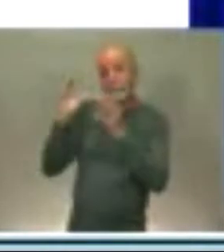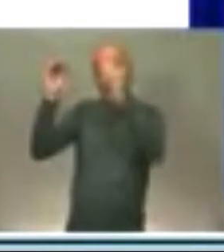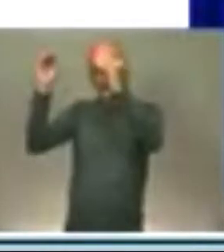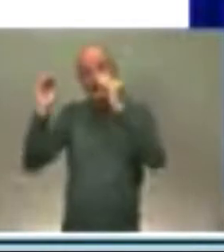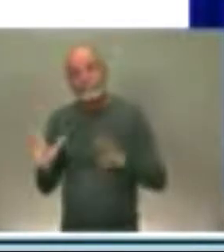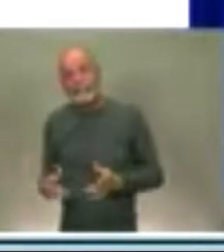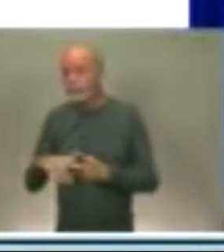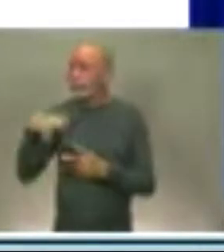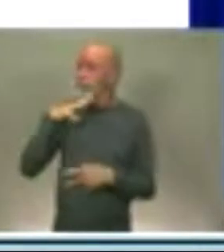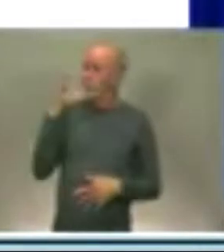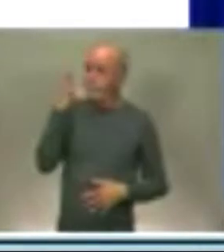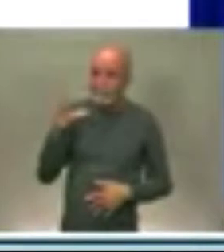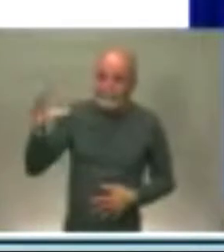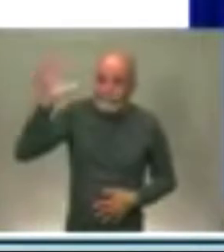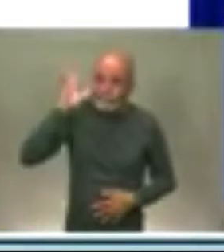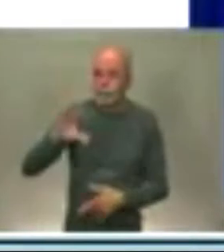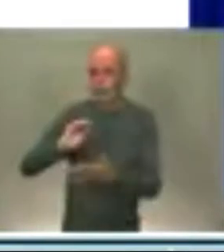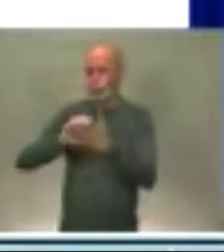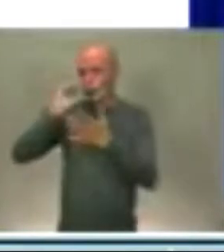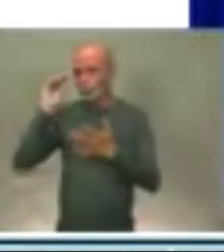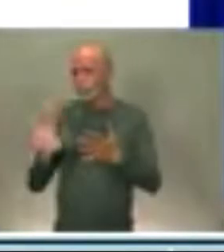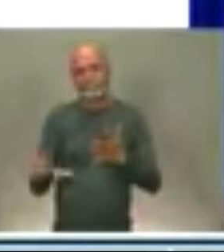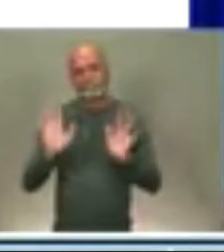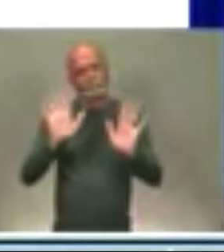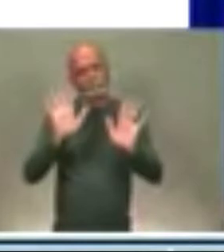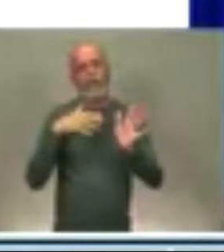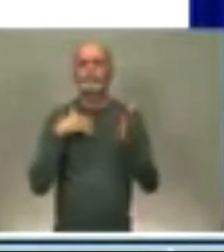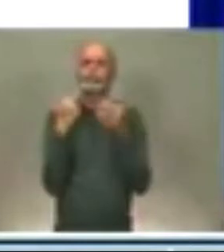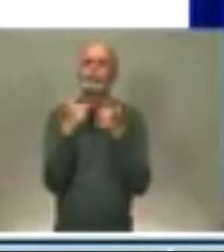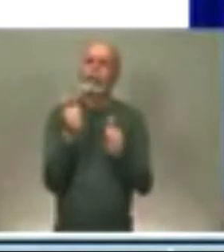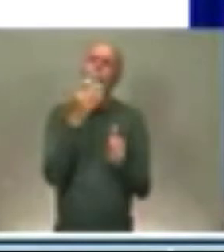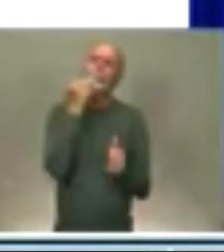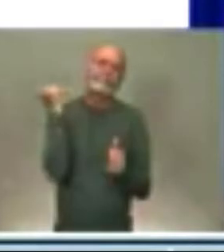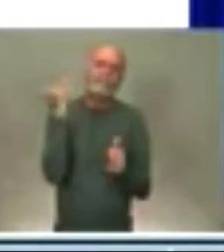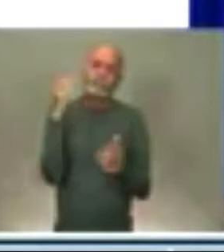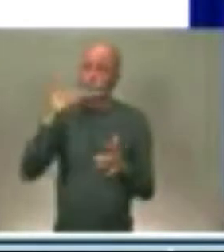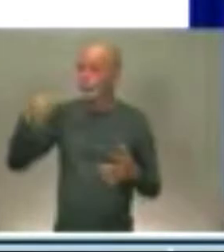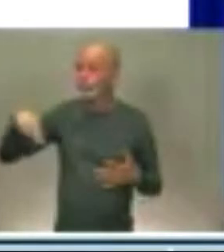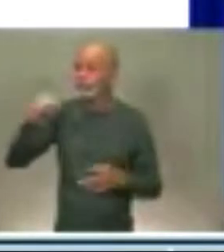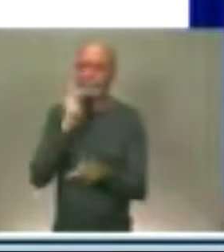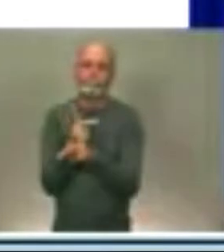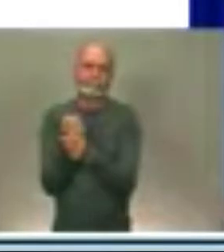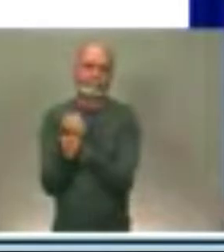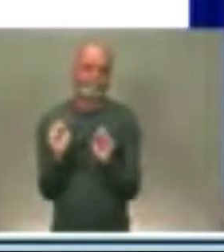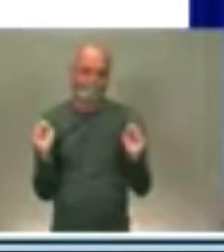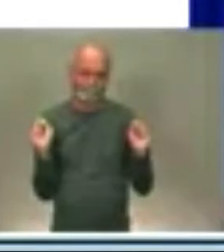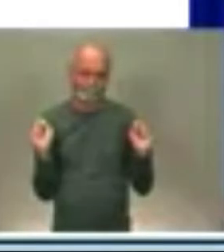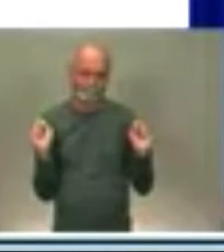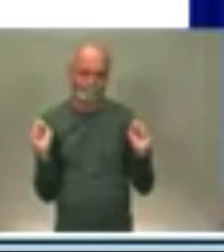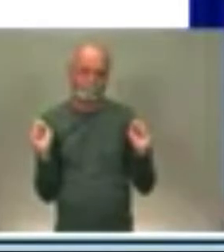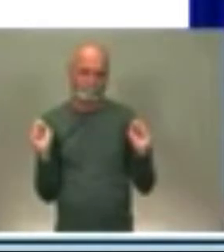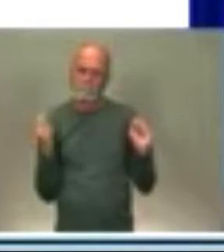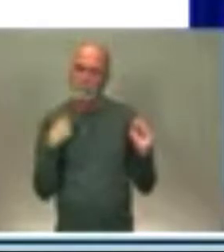and to students themselves is we'll do everything to keep you safe. And right now, with the plan we have today, we feel that keeps people